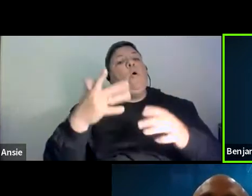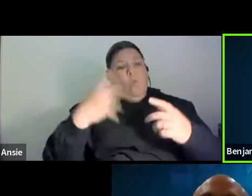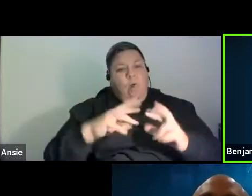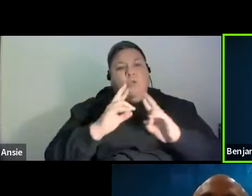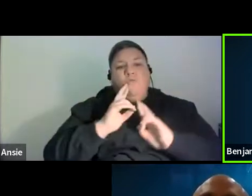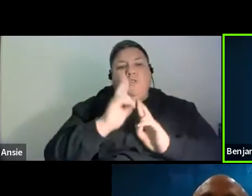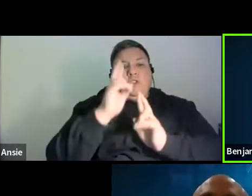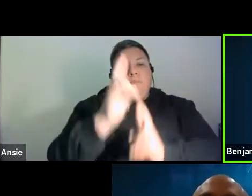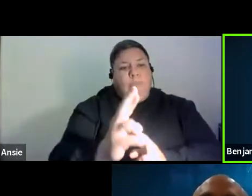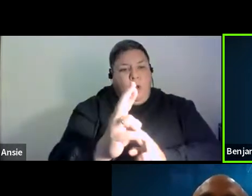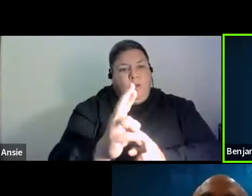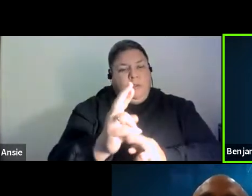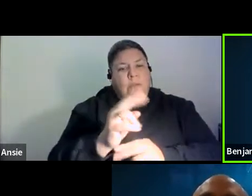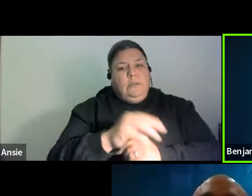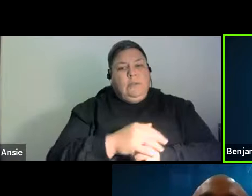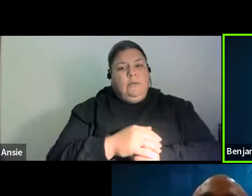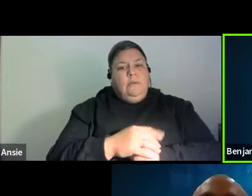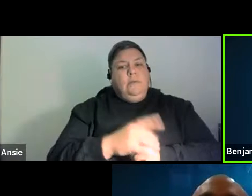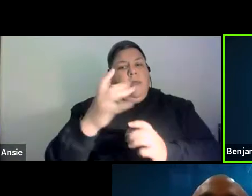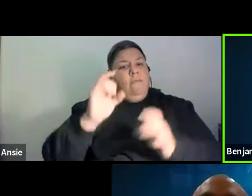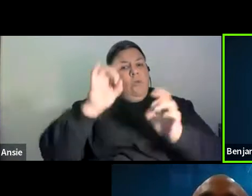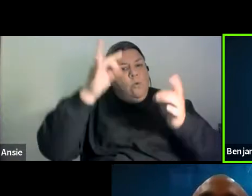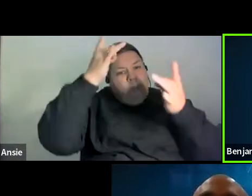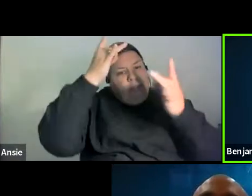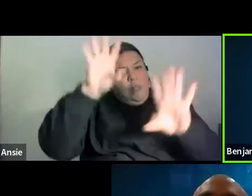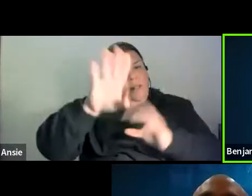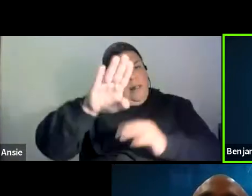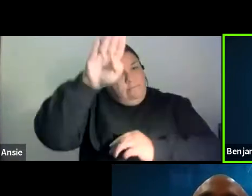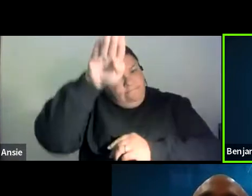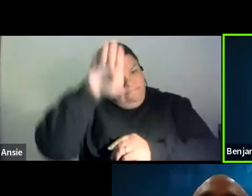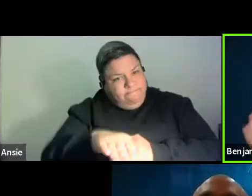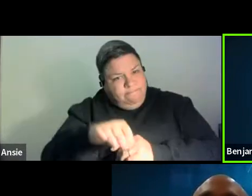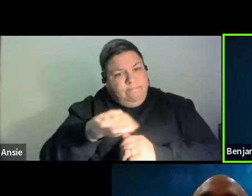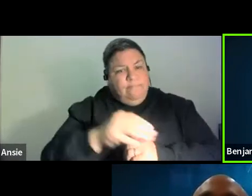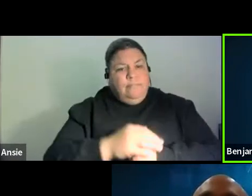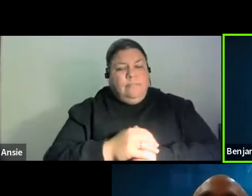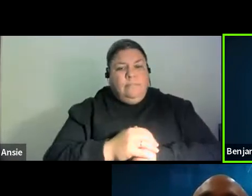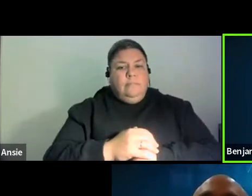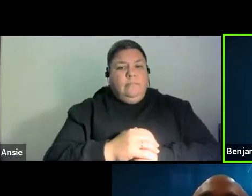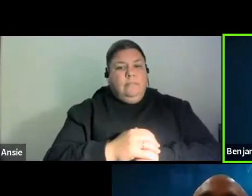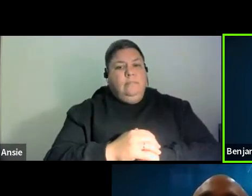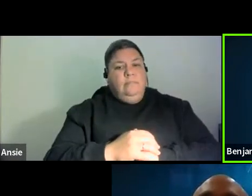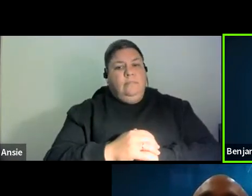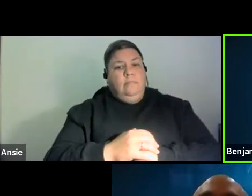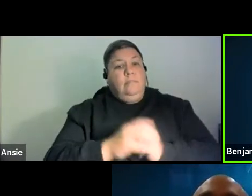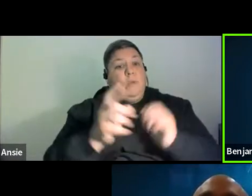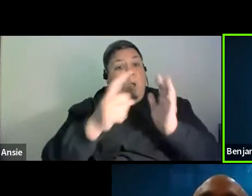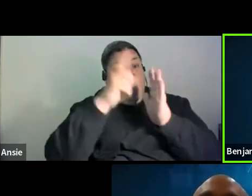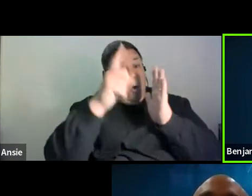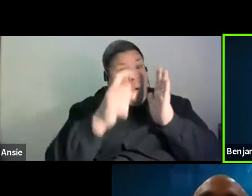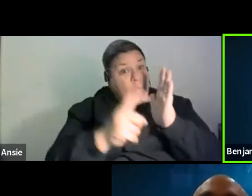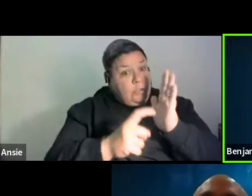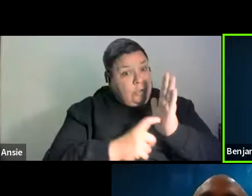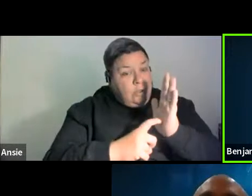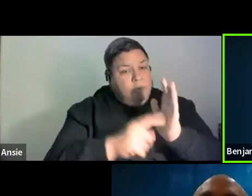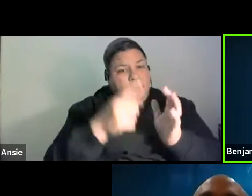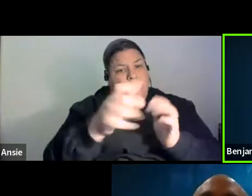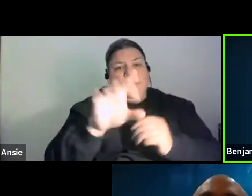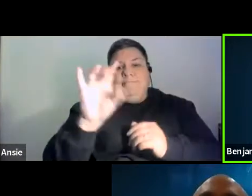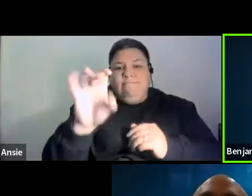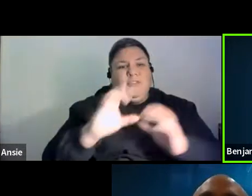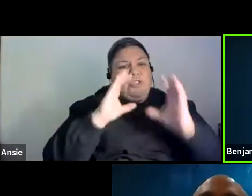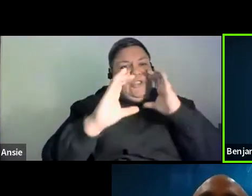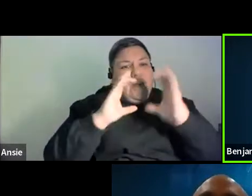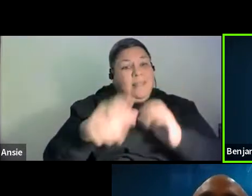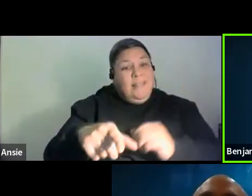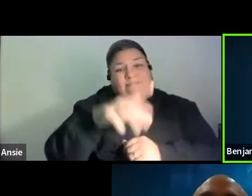those questions. We have your details and we will respond to those. As for the questions that is posed on the chat,